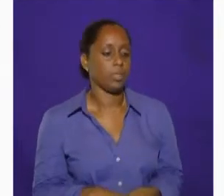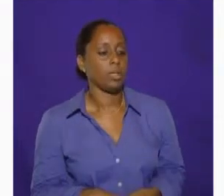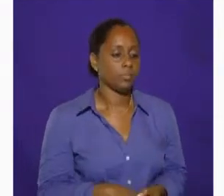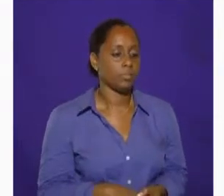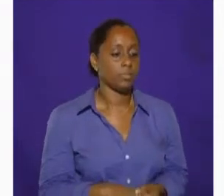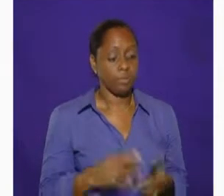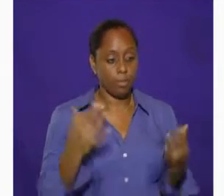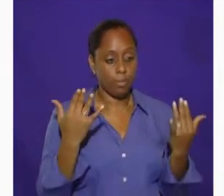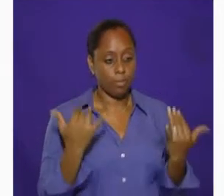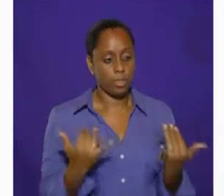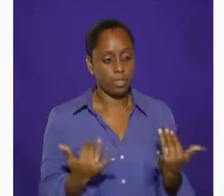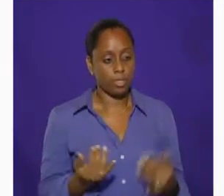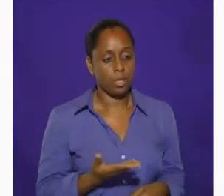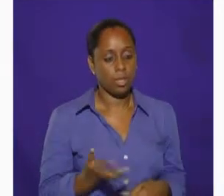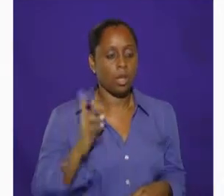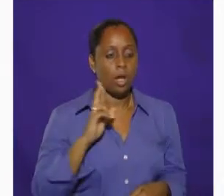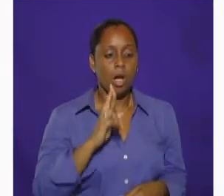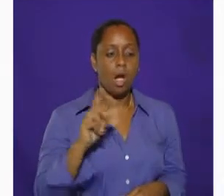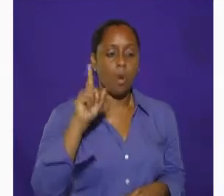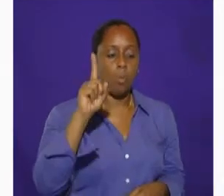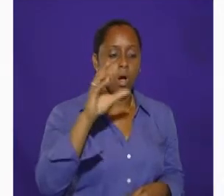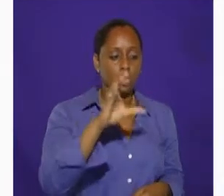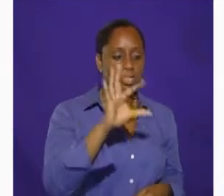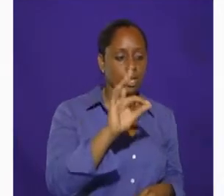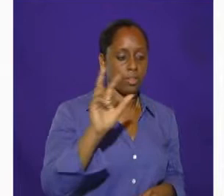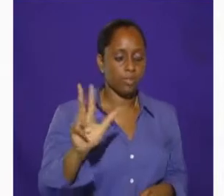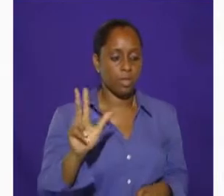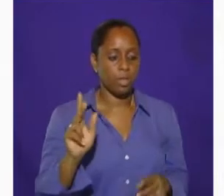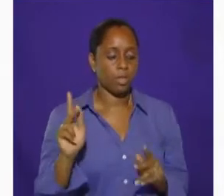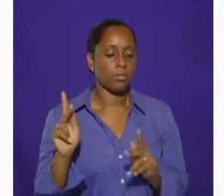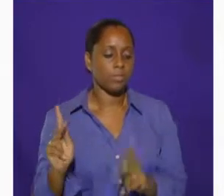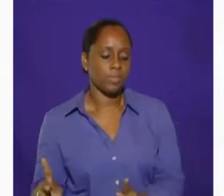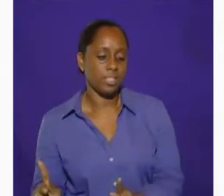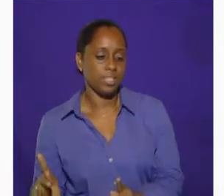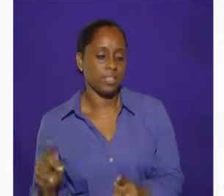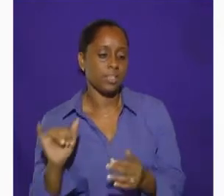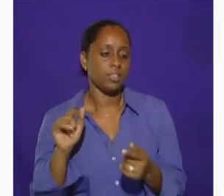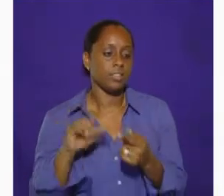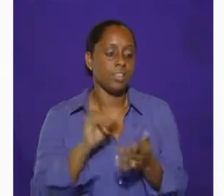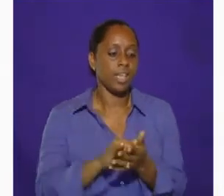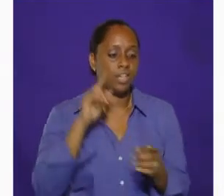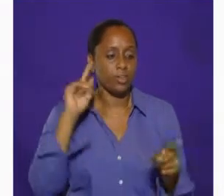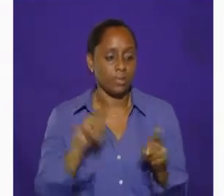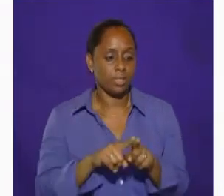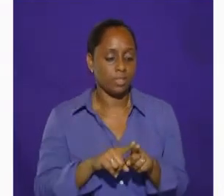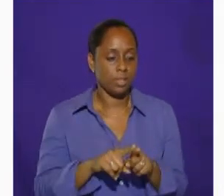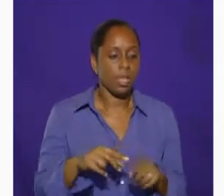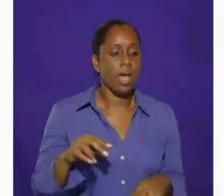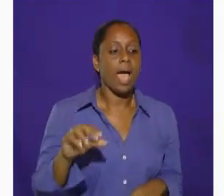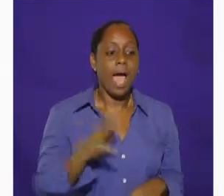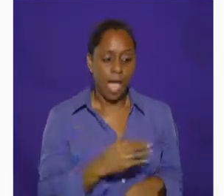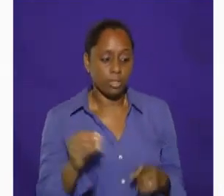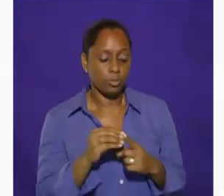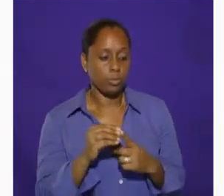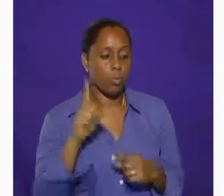practices. Presently, there are 193 parties to the Convention, while there